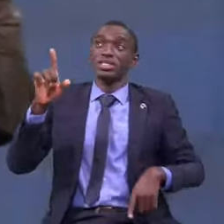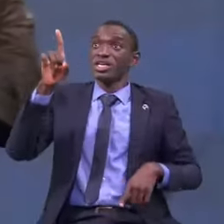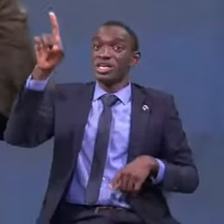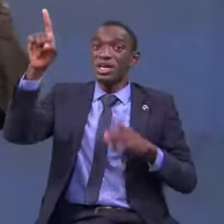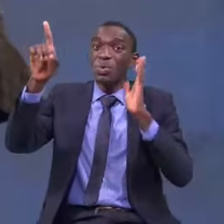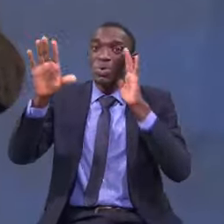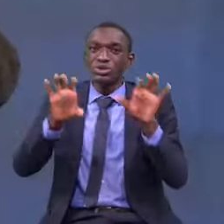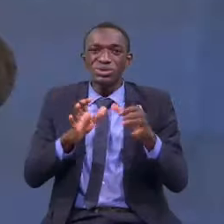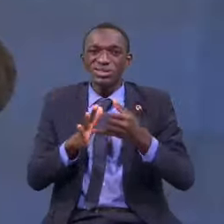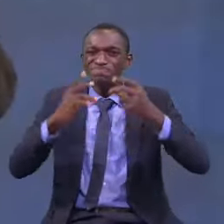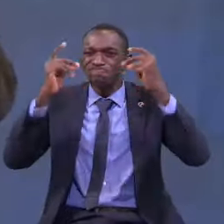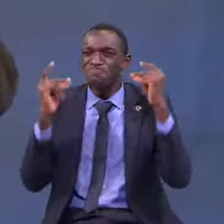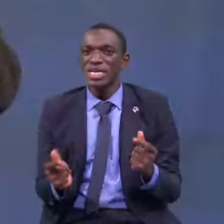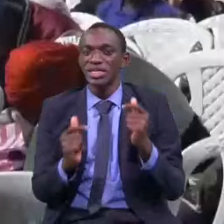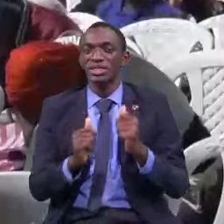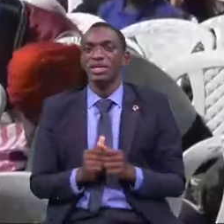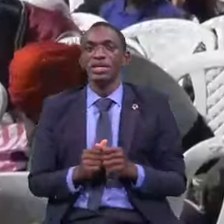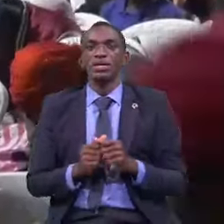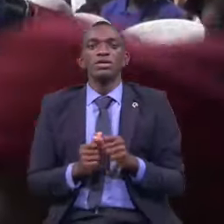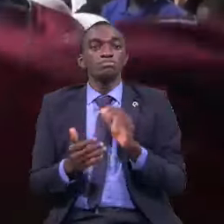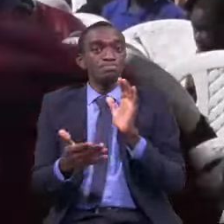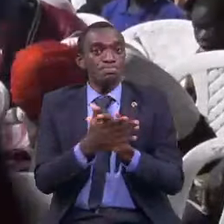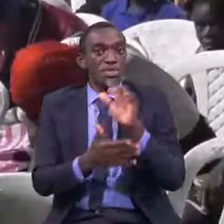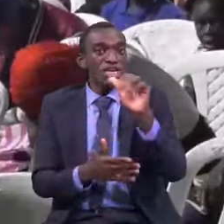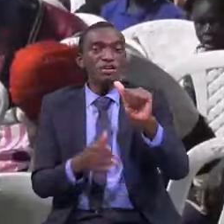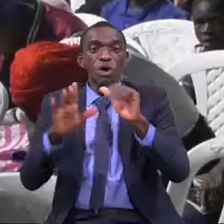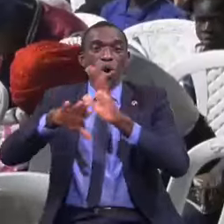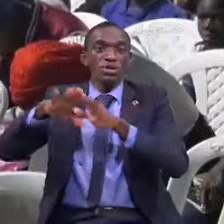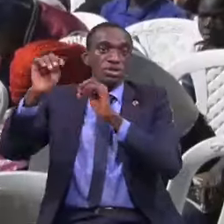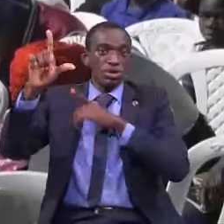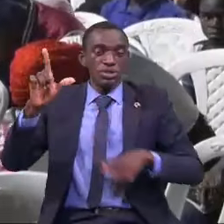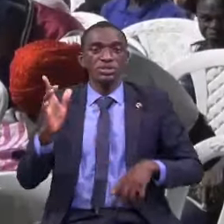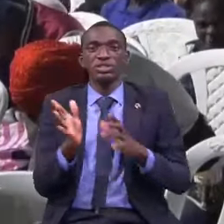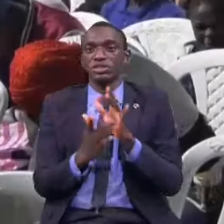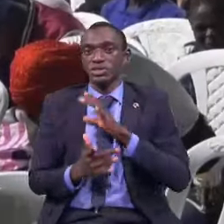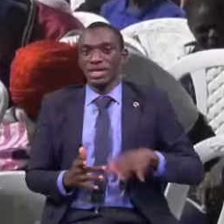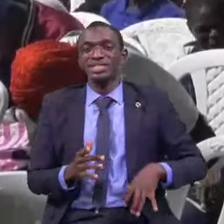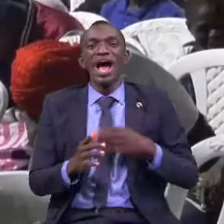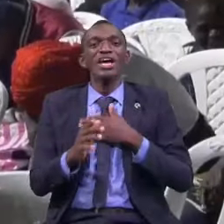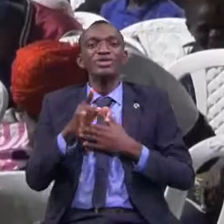immediately. Believe on the Lord Jesus Christ and you will be